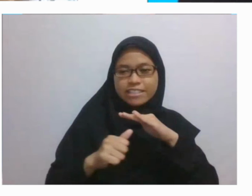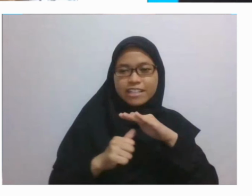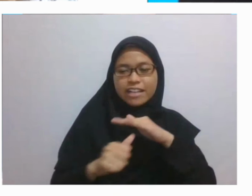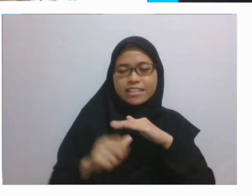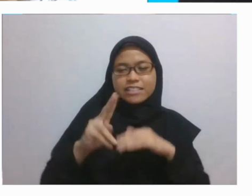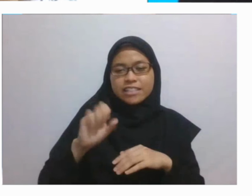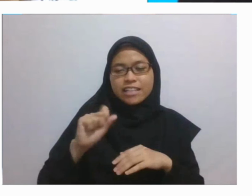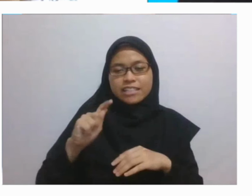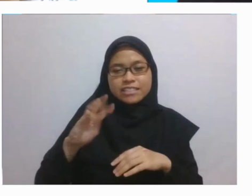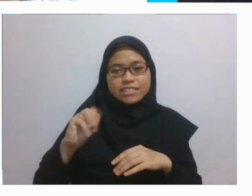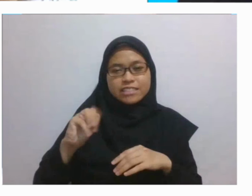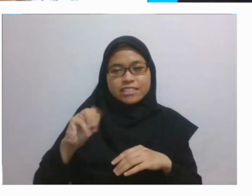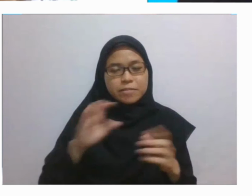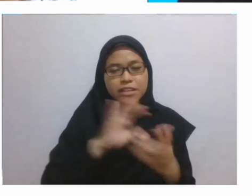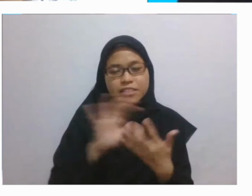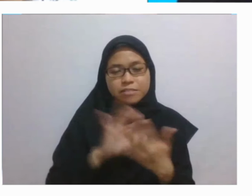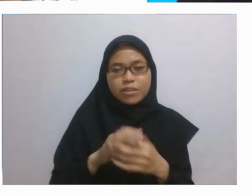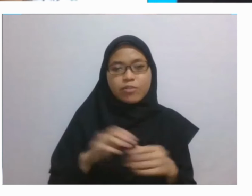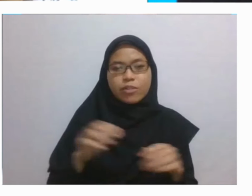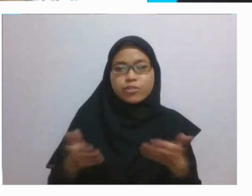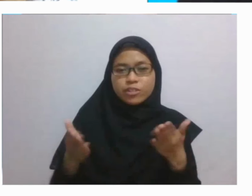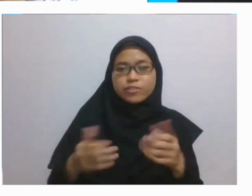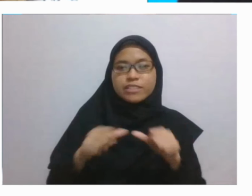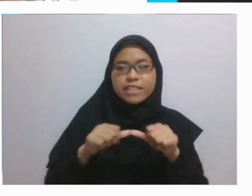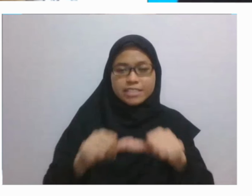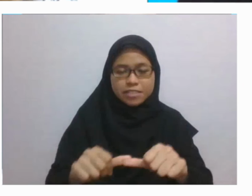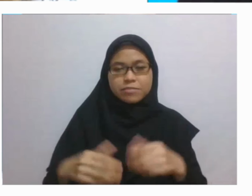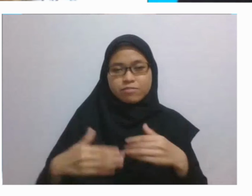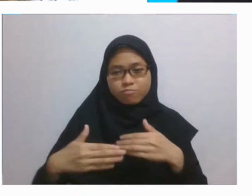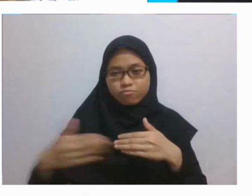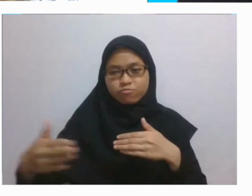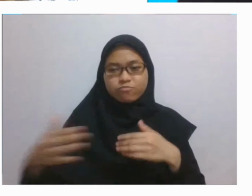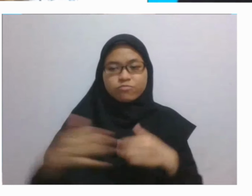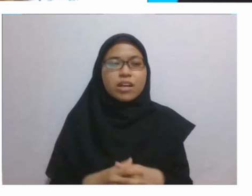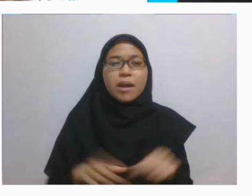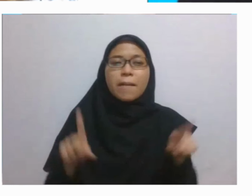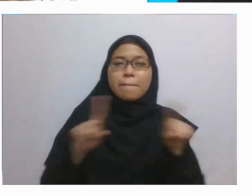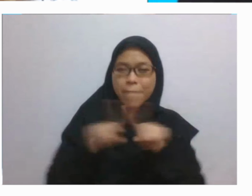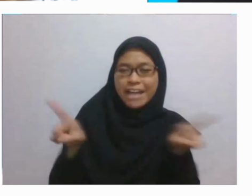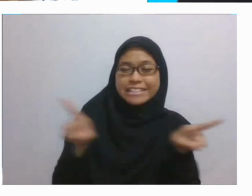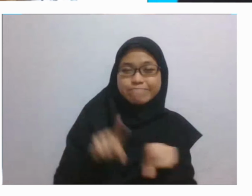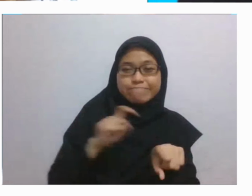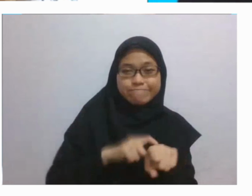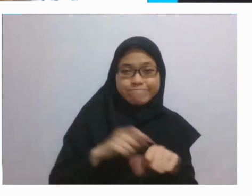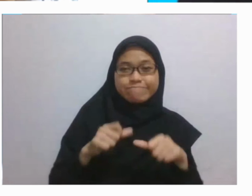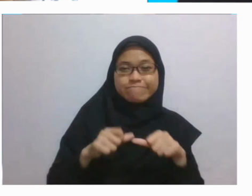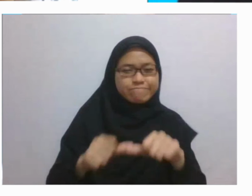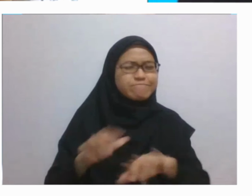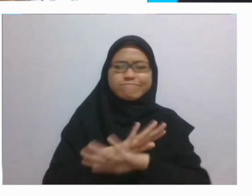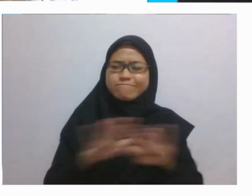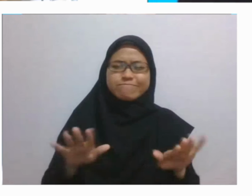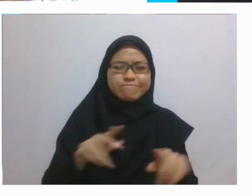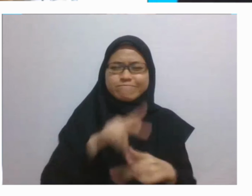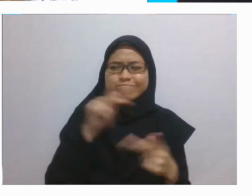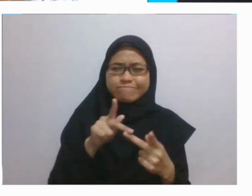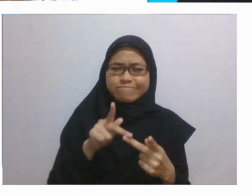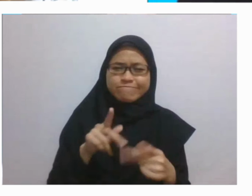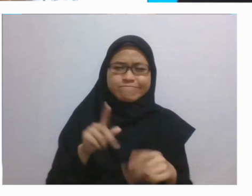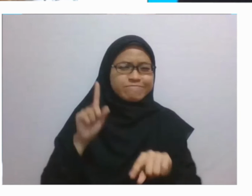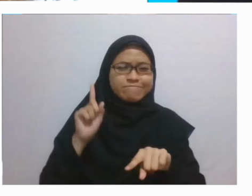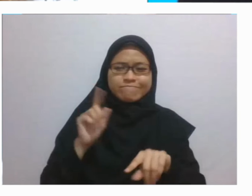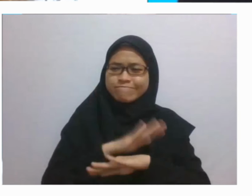importance in driving sustainability forward. But at the same time, sustainability is, it's not perfect, it's not going to be